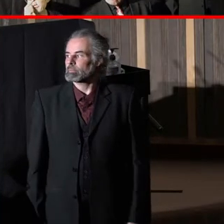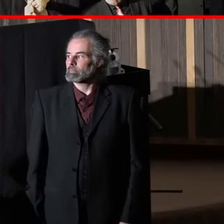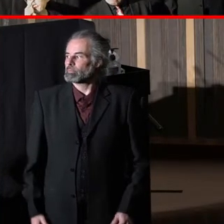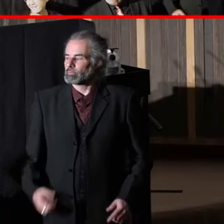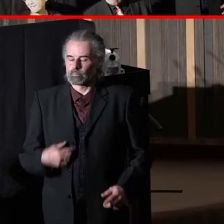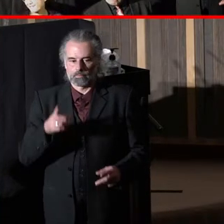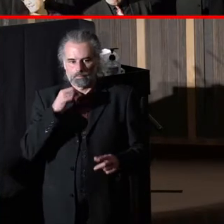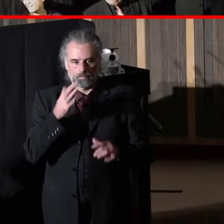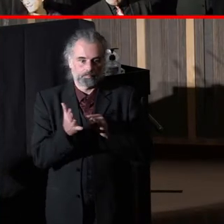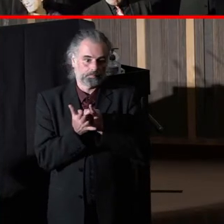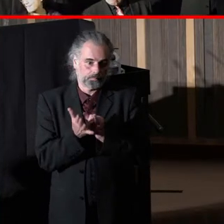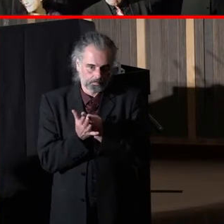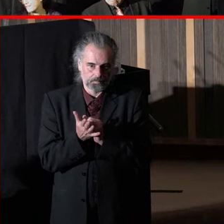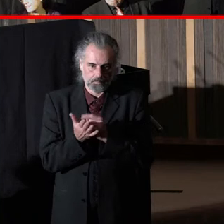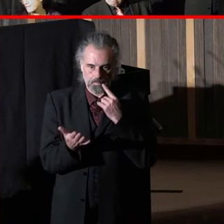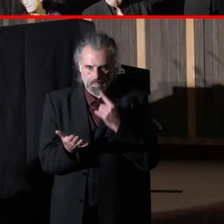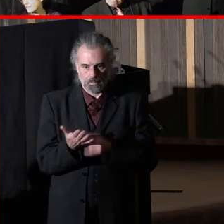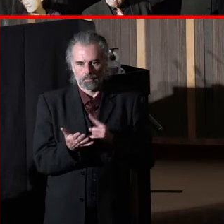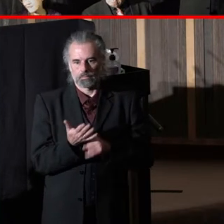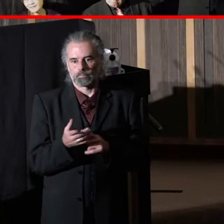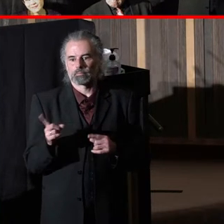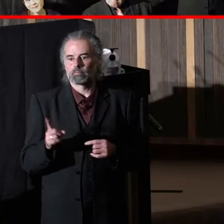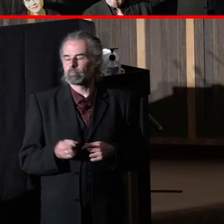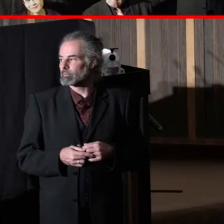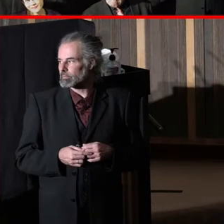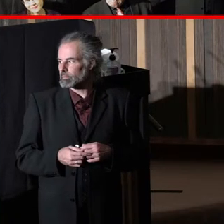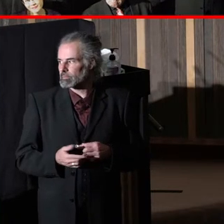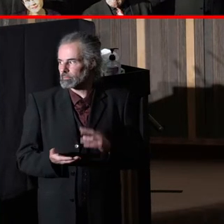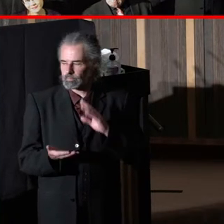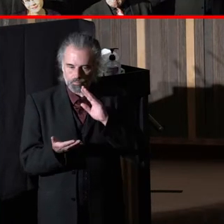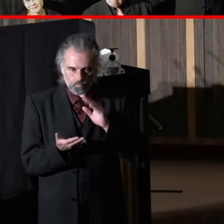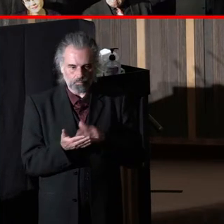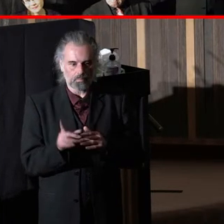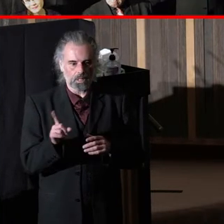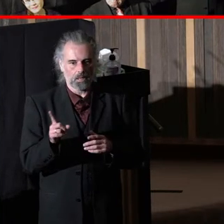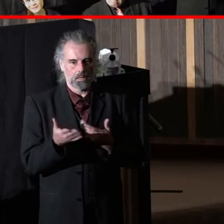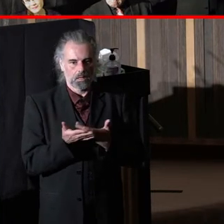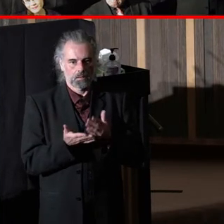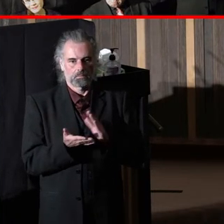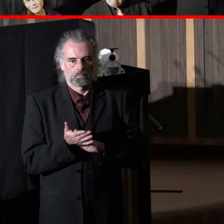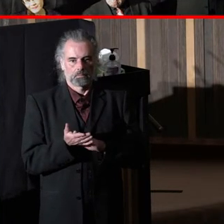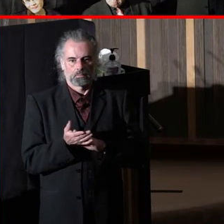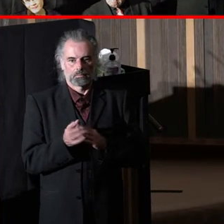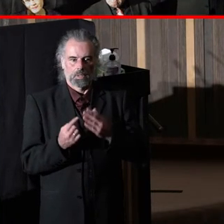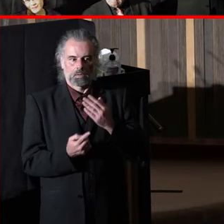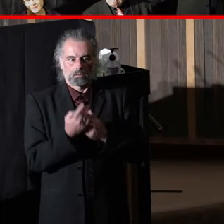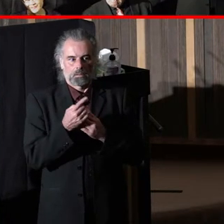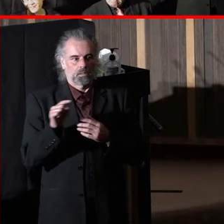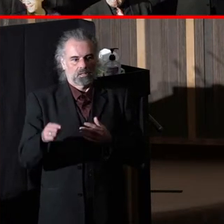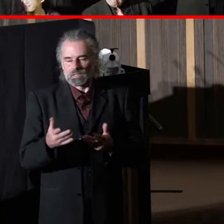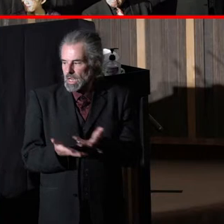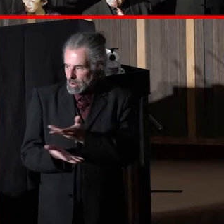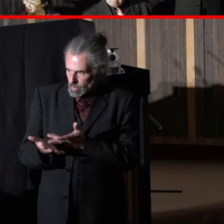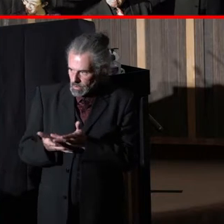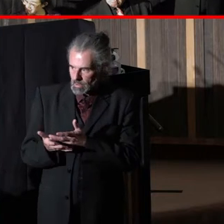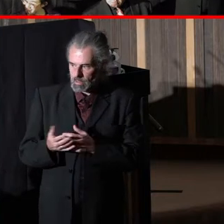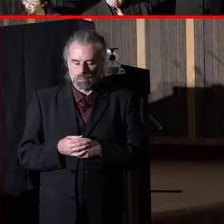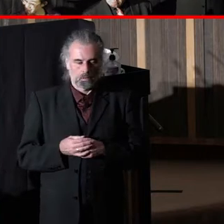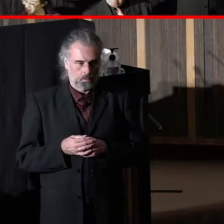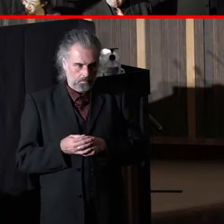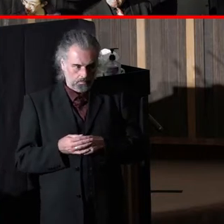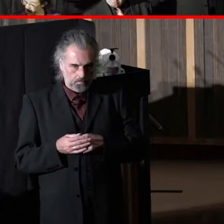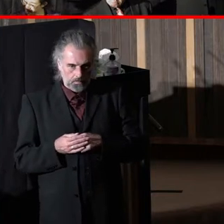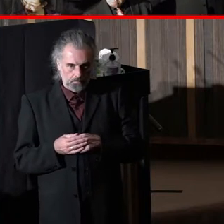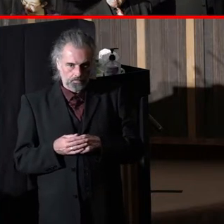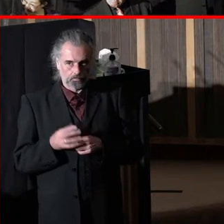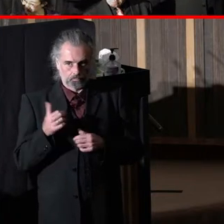YouTube comments. And these are about how this came about at all this evening, this collaboration, which is a